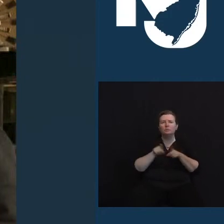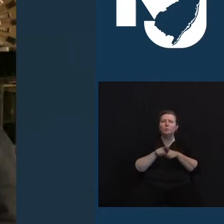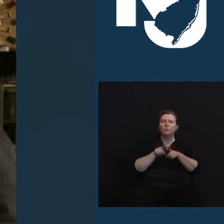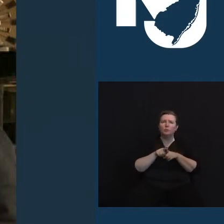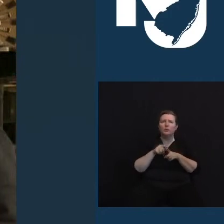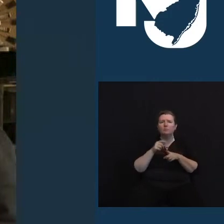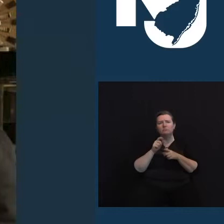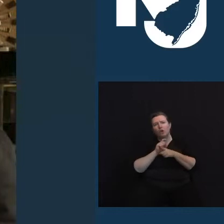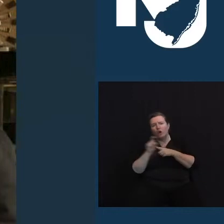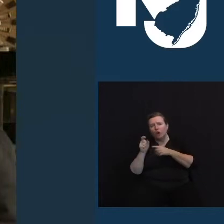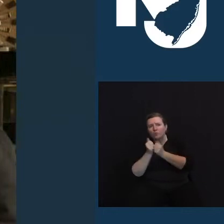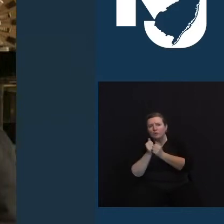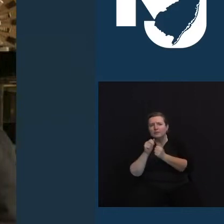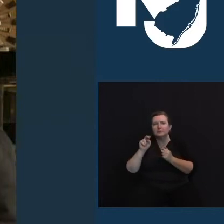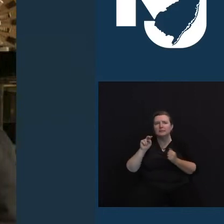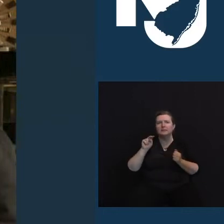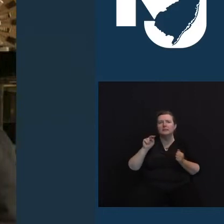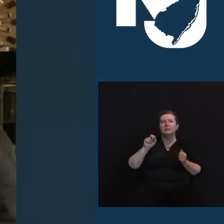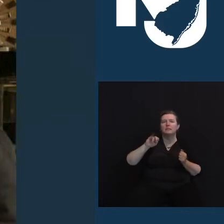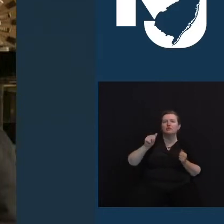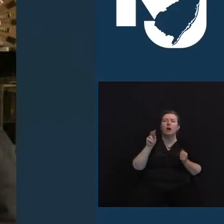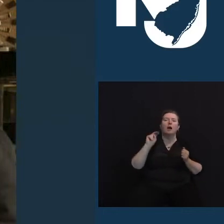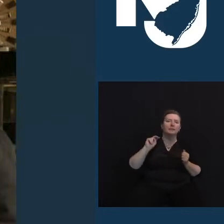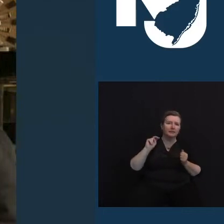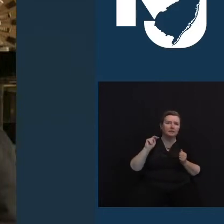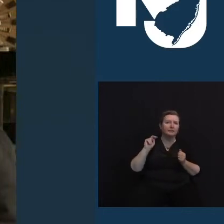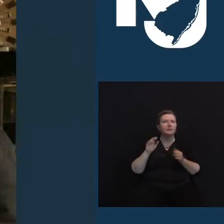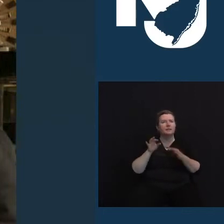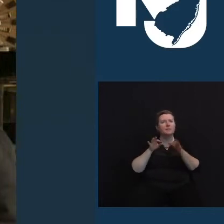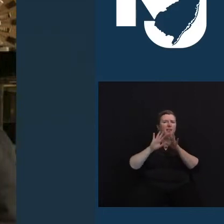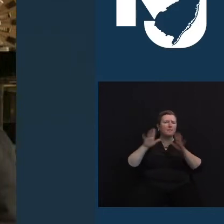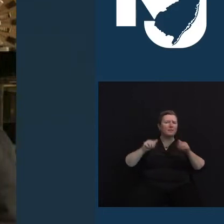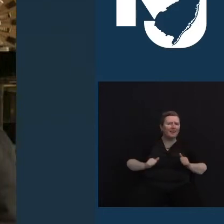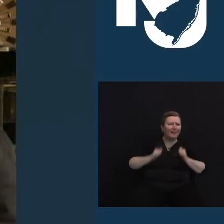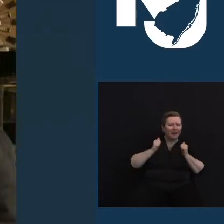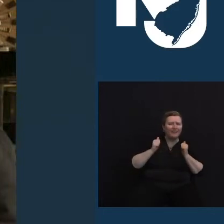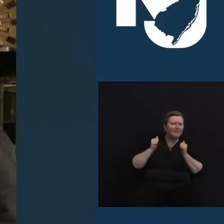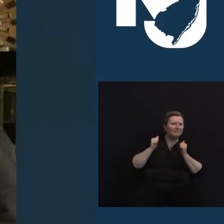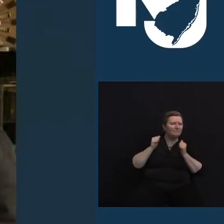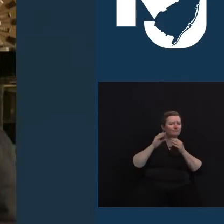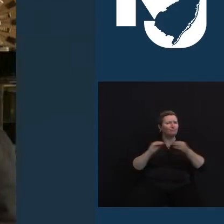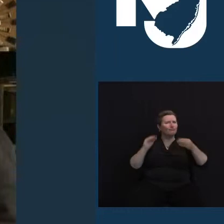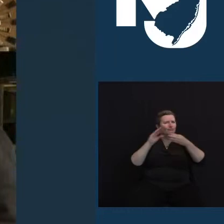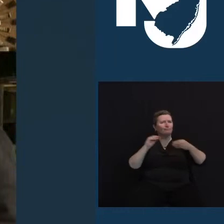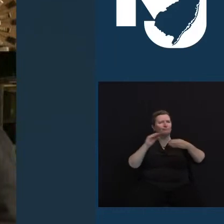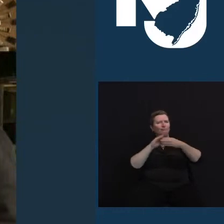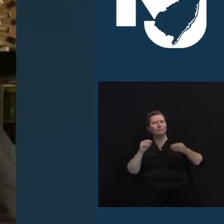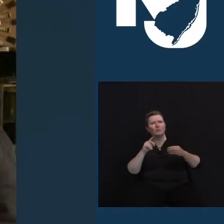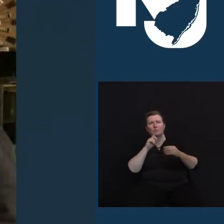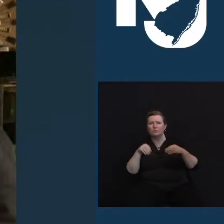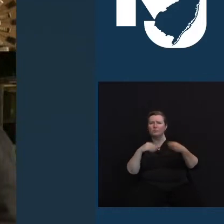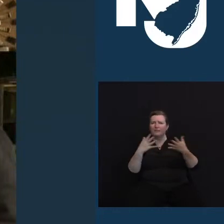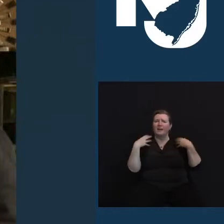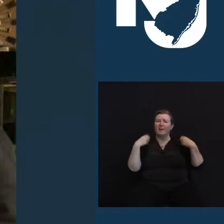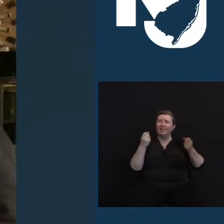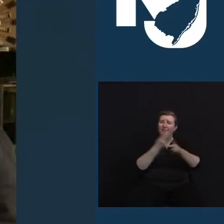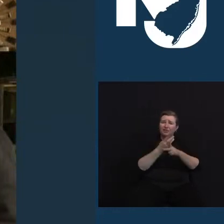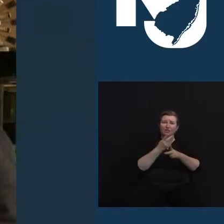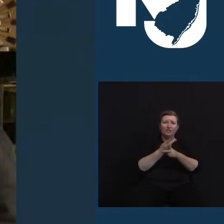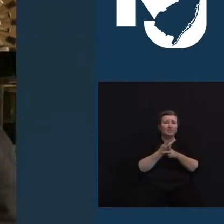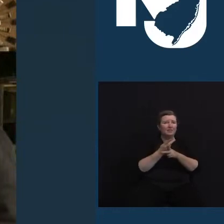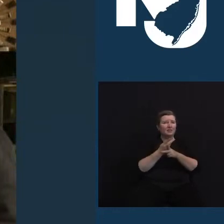us, about Rodney's life, and God love him. We thank Rodney for his commitment to providing health care for and comfort to